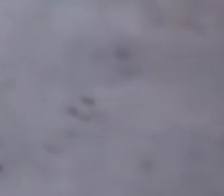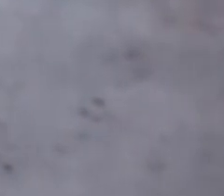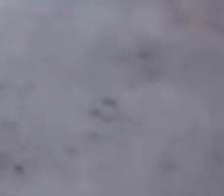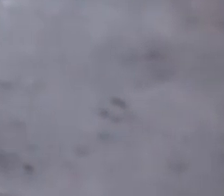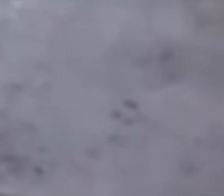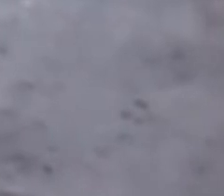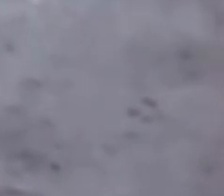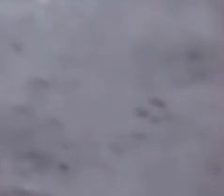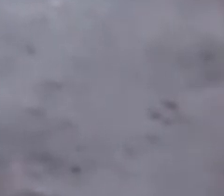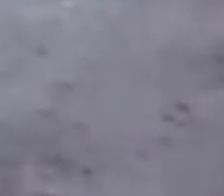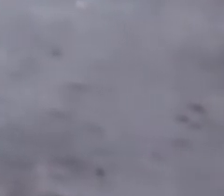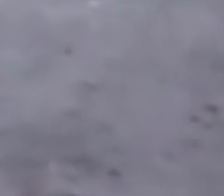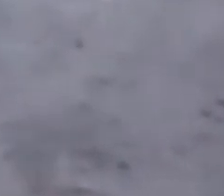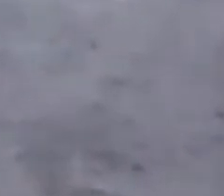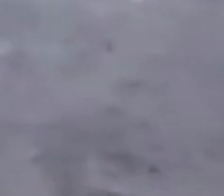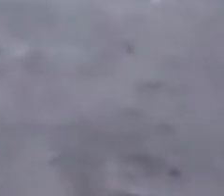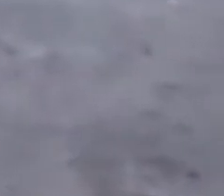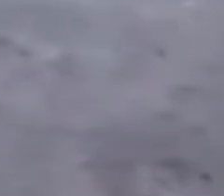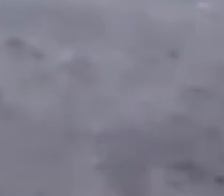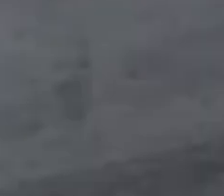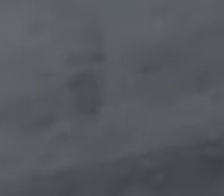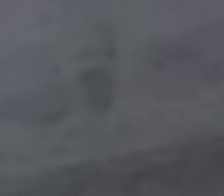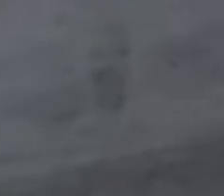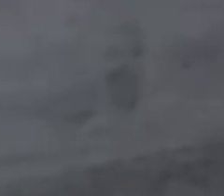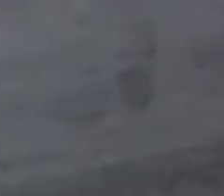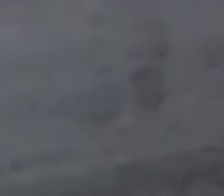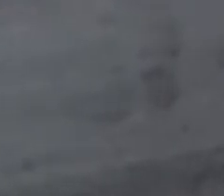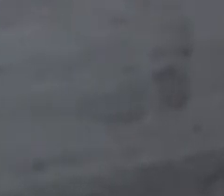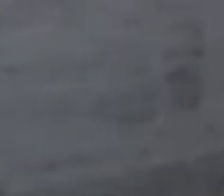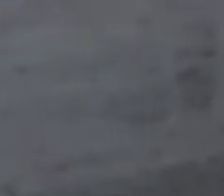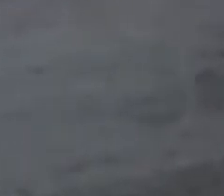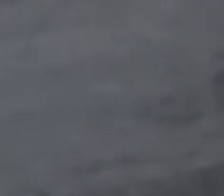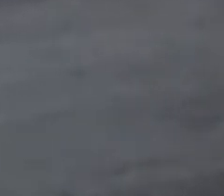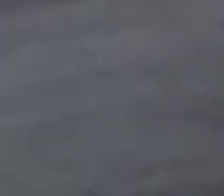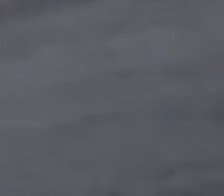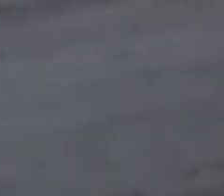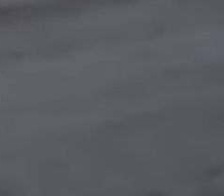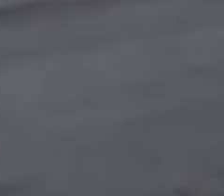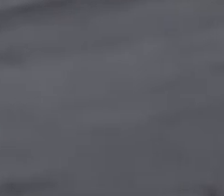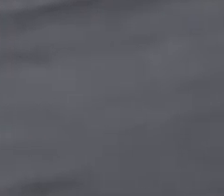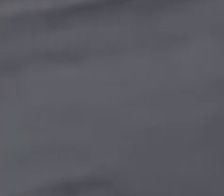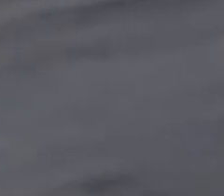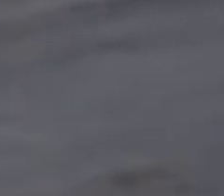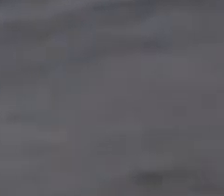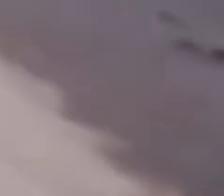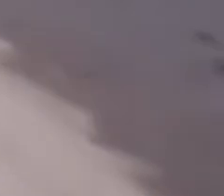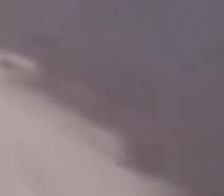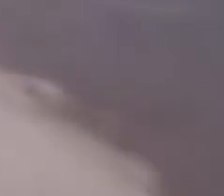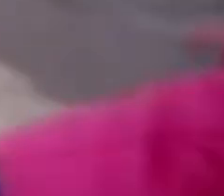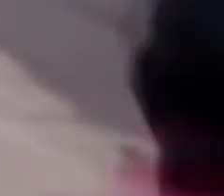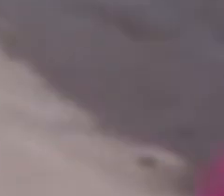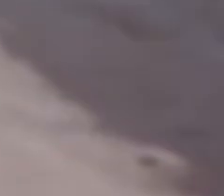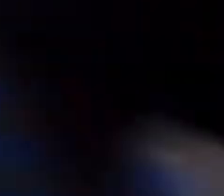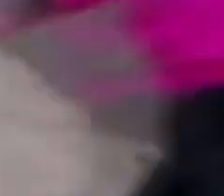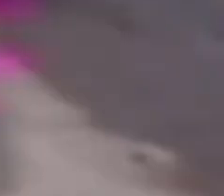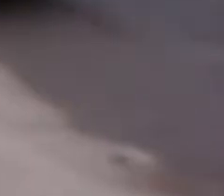Police presence could tell it was not business as usual. Only security guards and filling stations attendants were seen in the town during